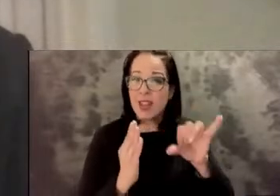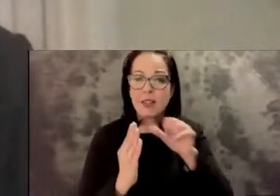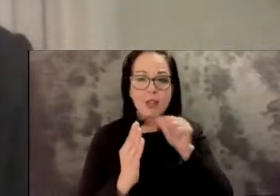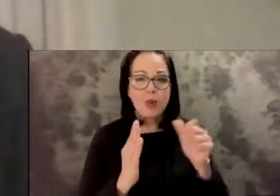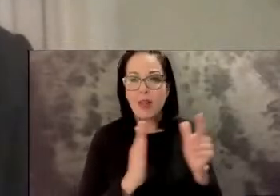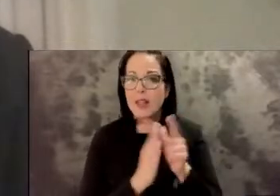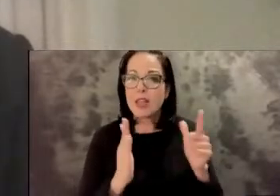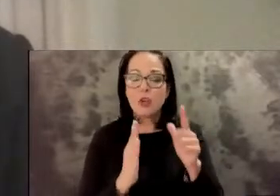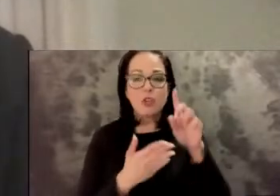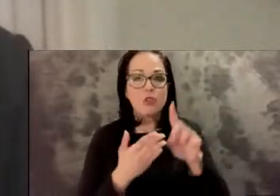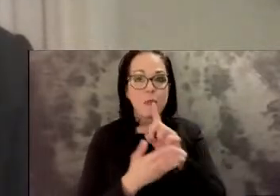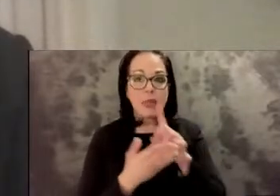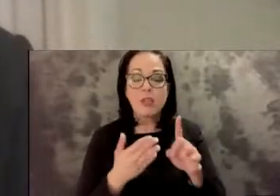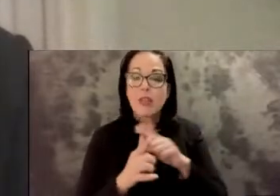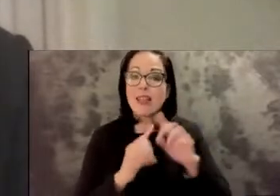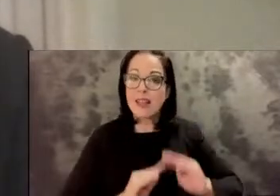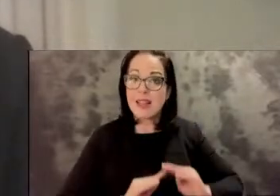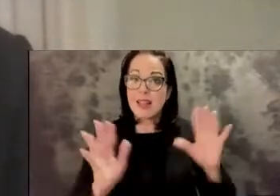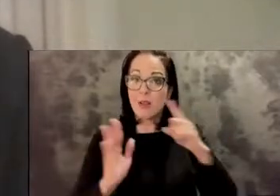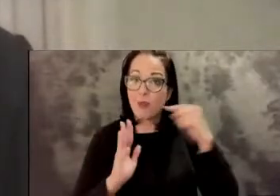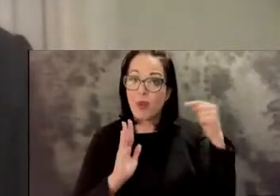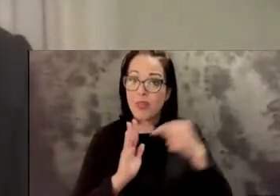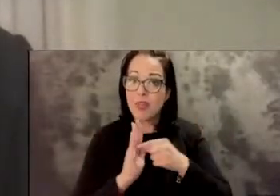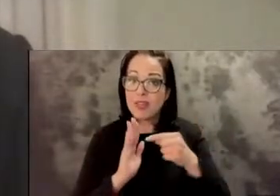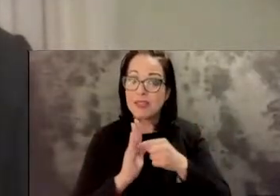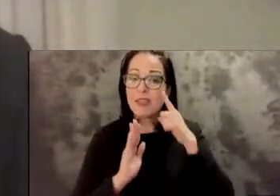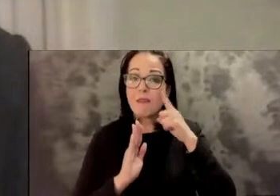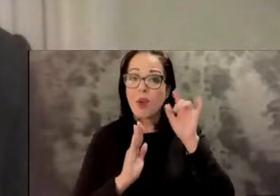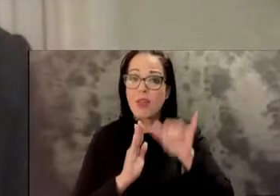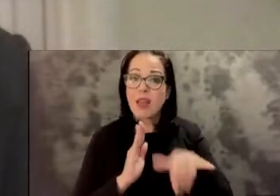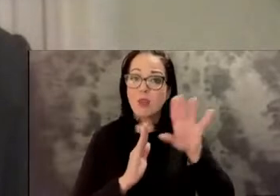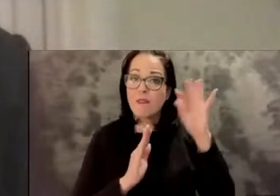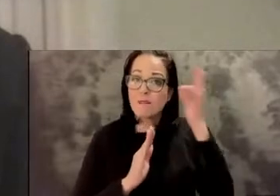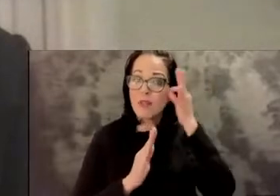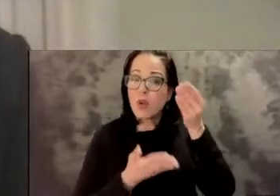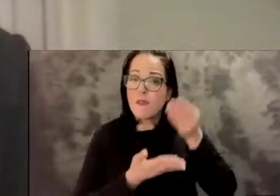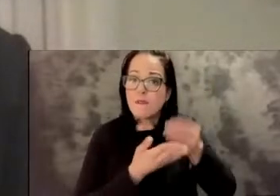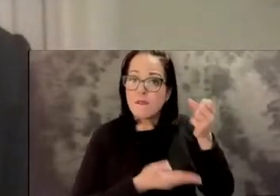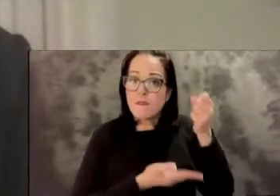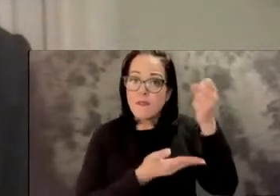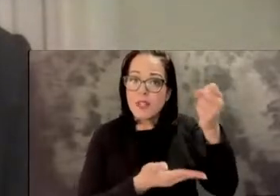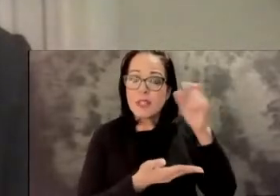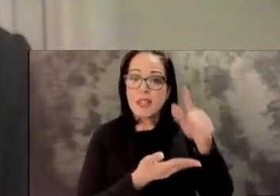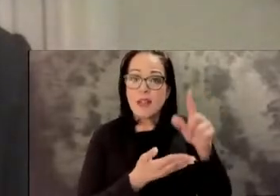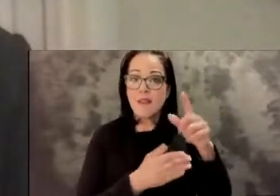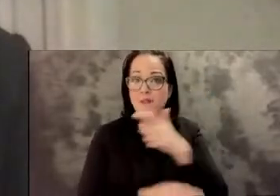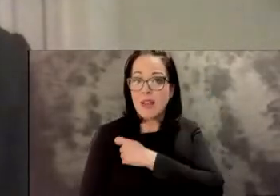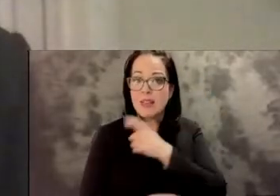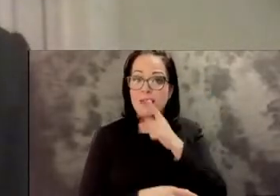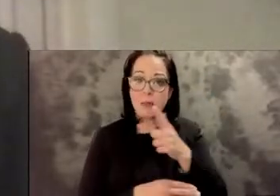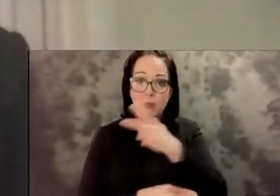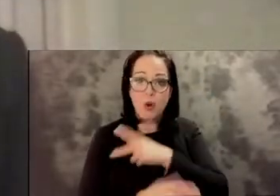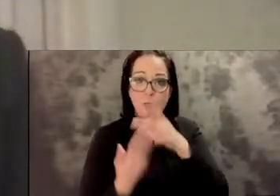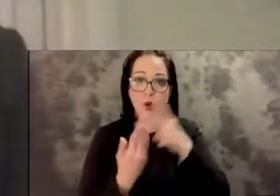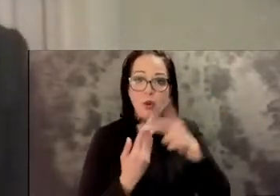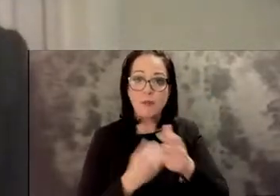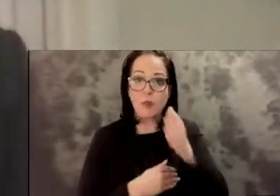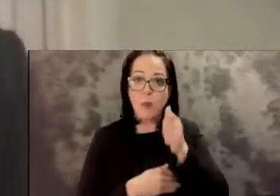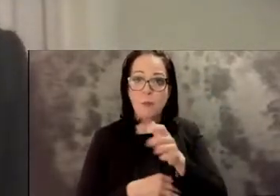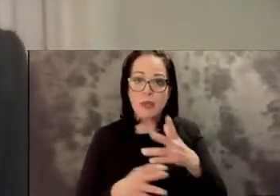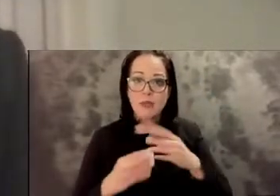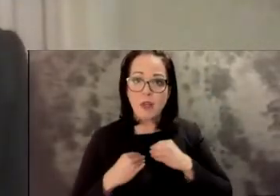to make clear to states that such discrimination in their federally funded COVID-19 vaccine programs will not be tolerated. Thank you.